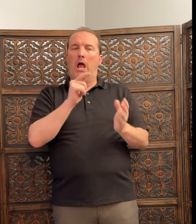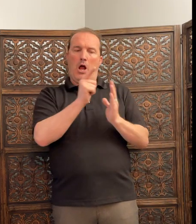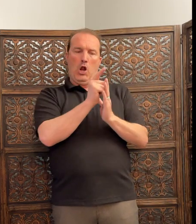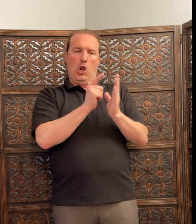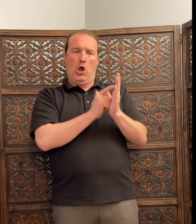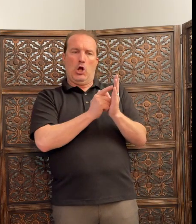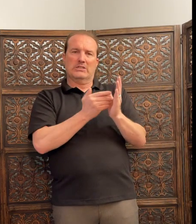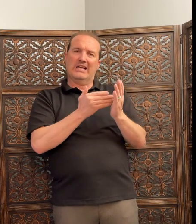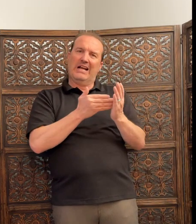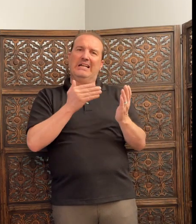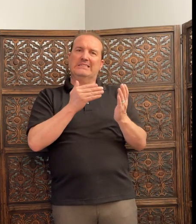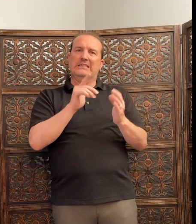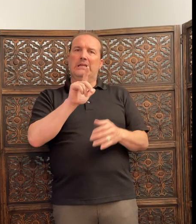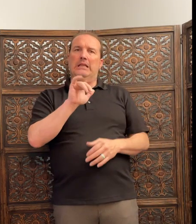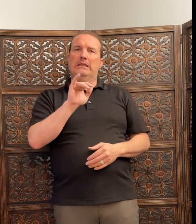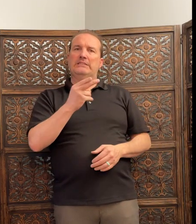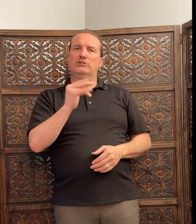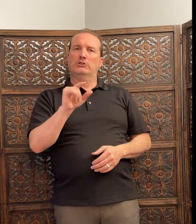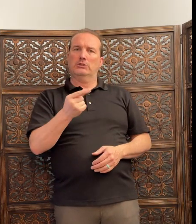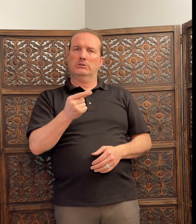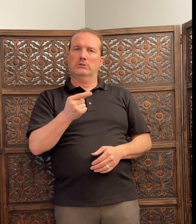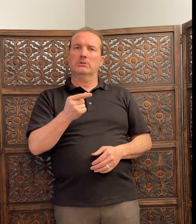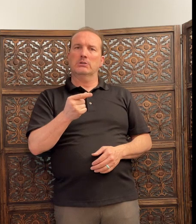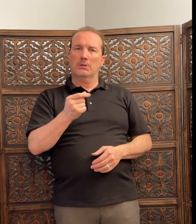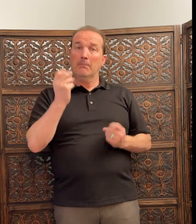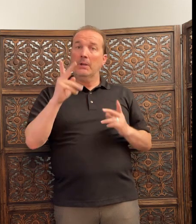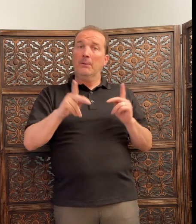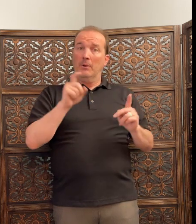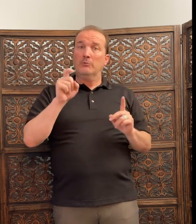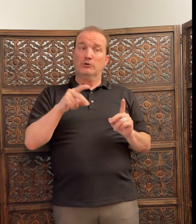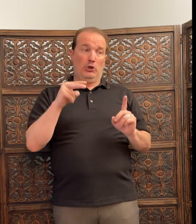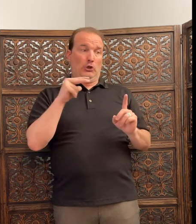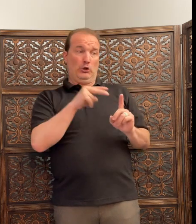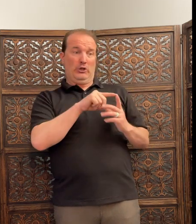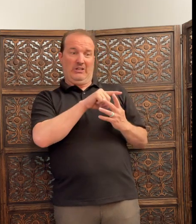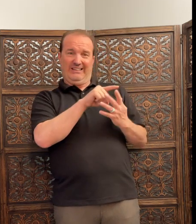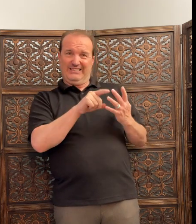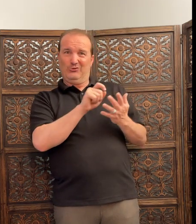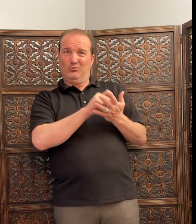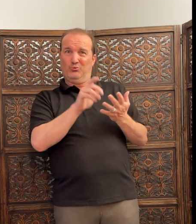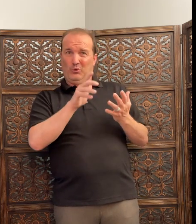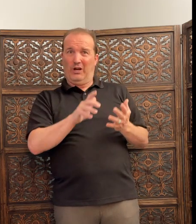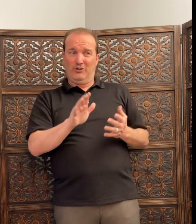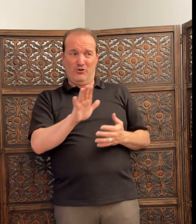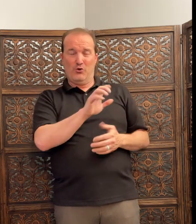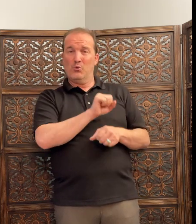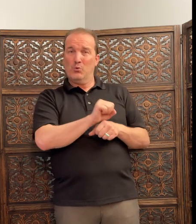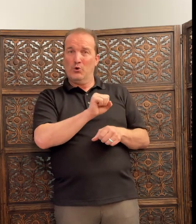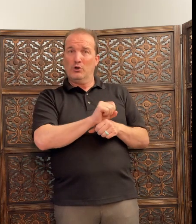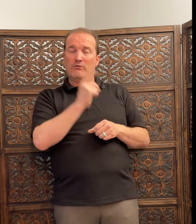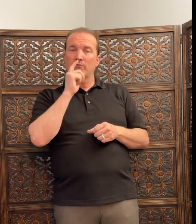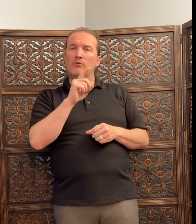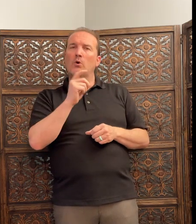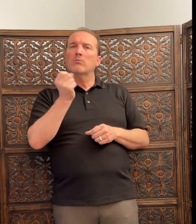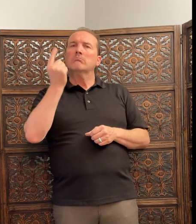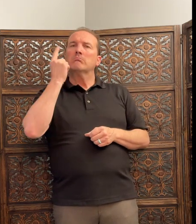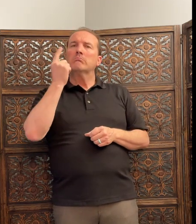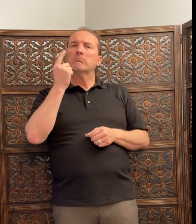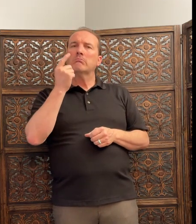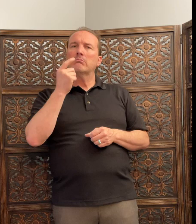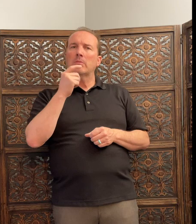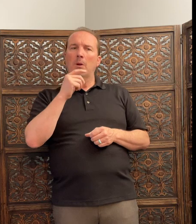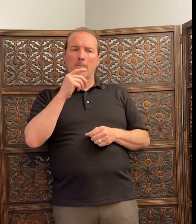as anti-lynching laws. While many people should and must turn to Grimke, Burrell, and Dunbar Nelson's works